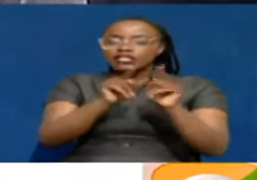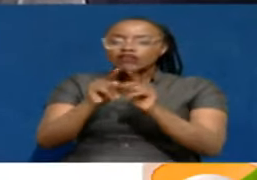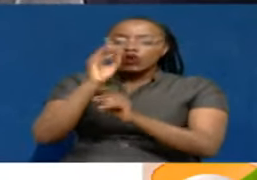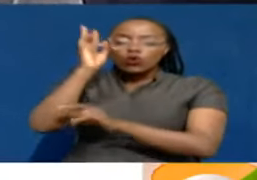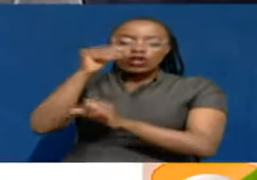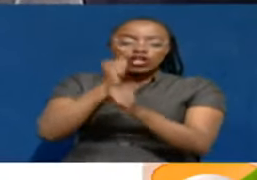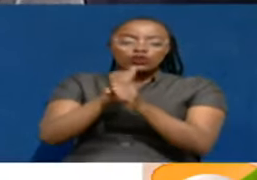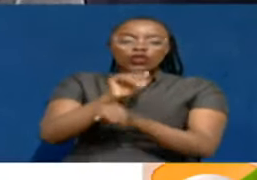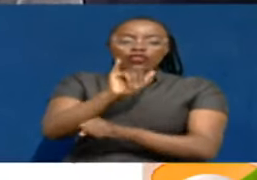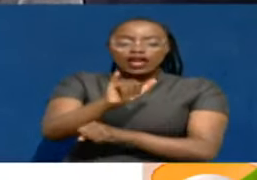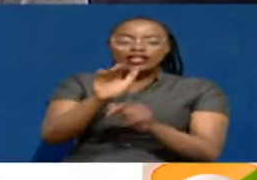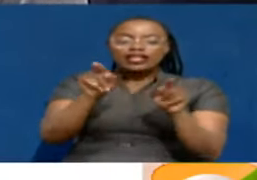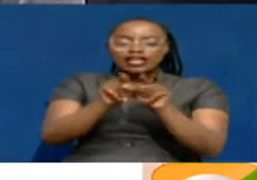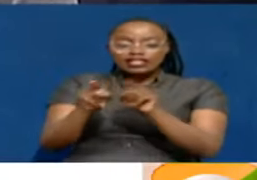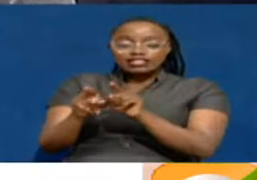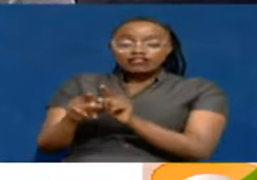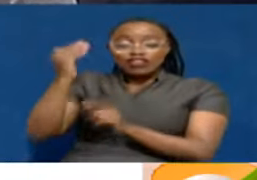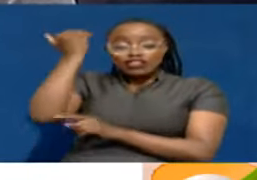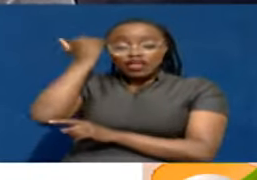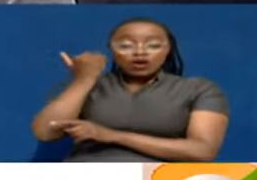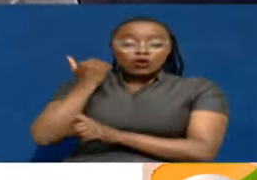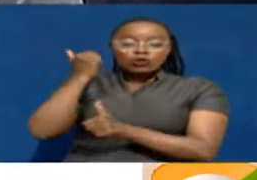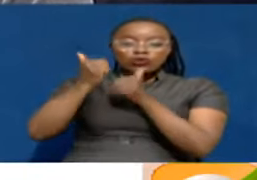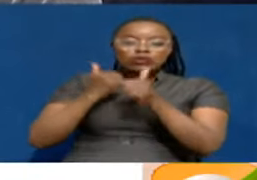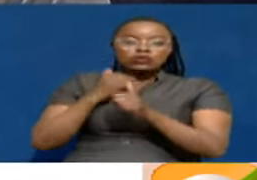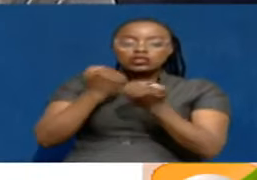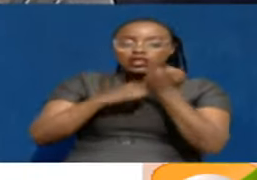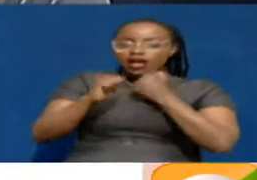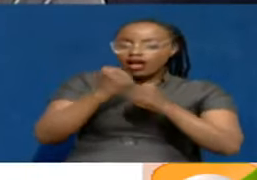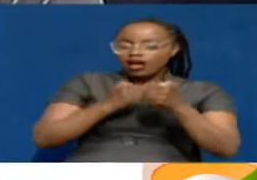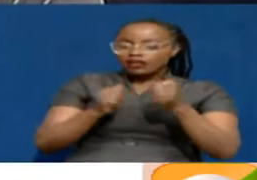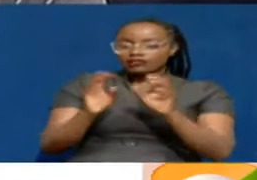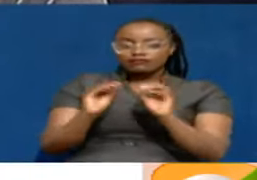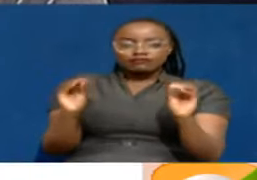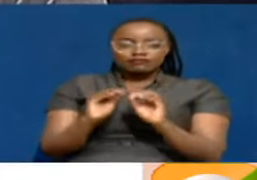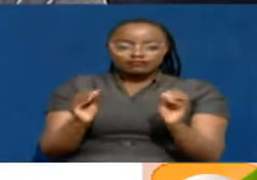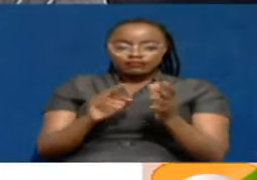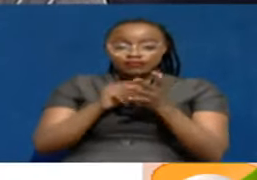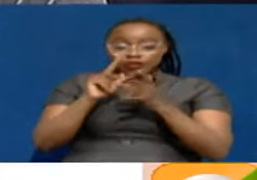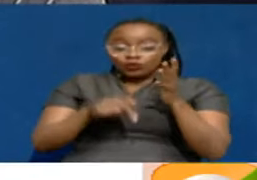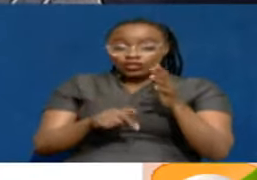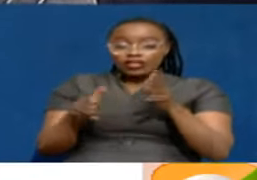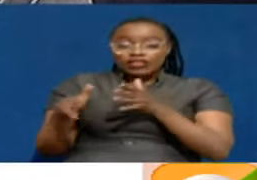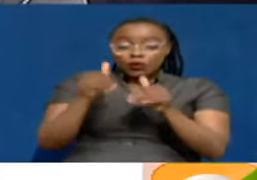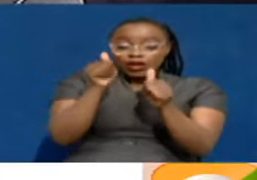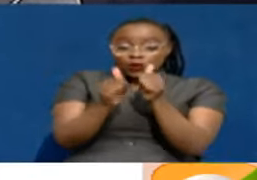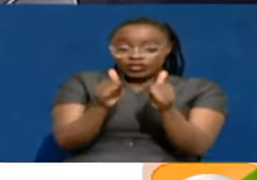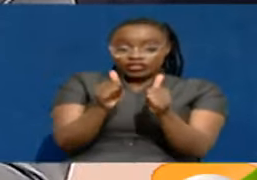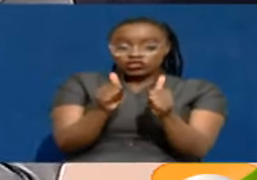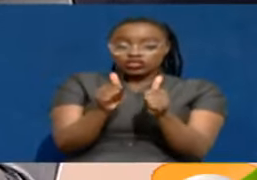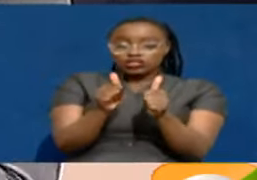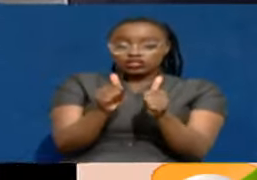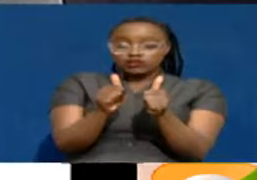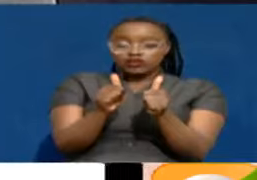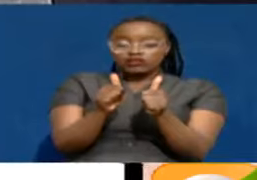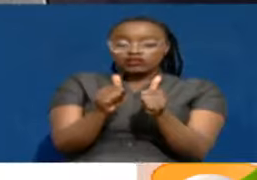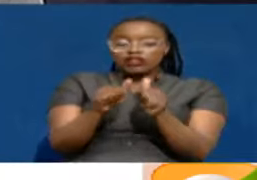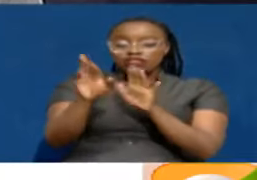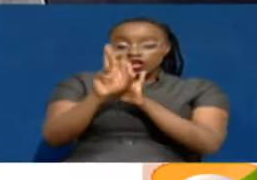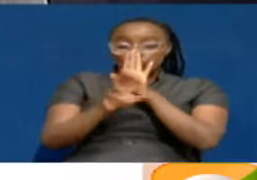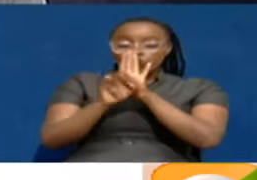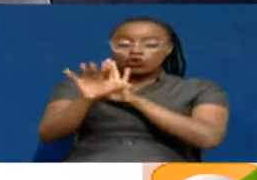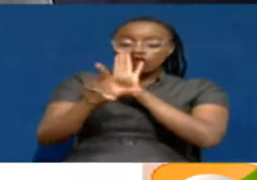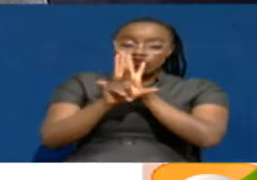do that, it's not the court that was going to go after him. Right. And so the way in which the rule of